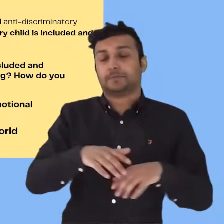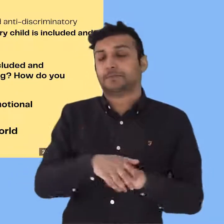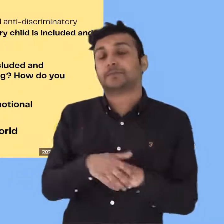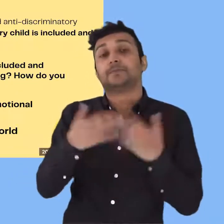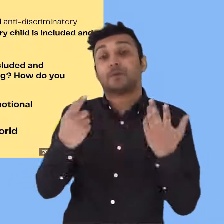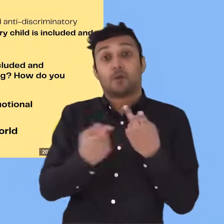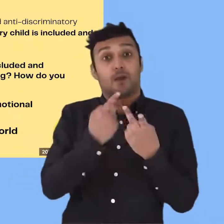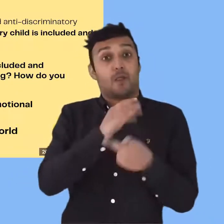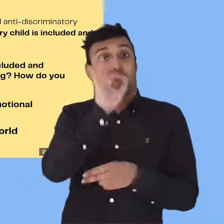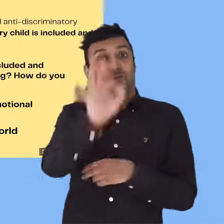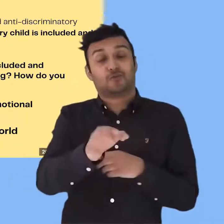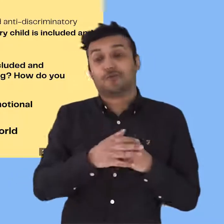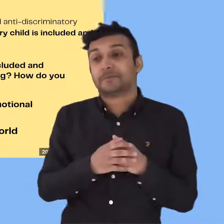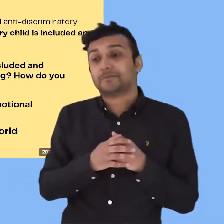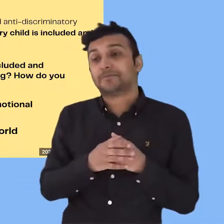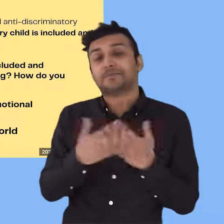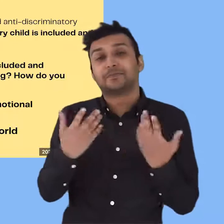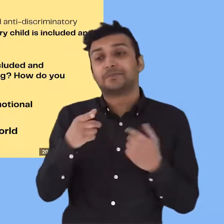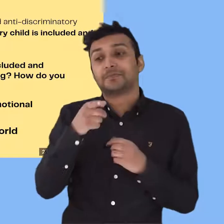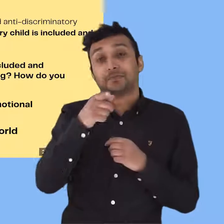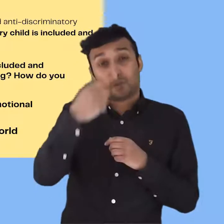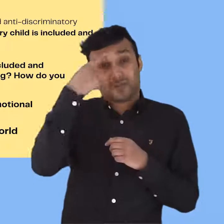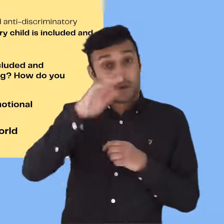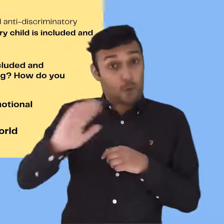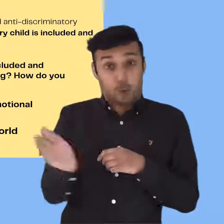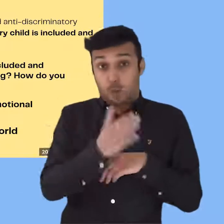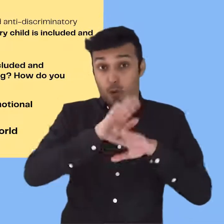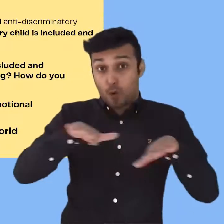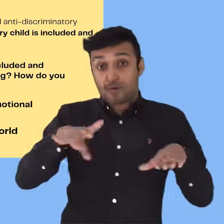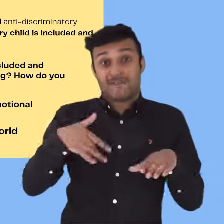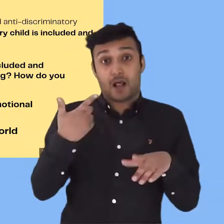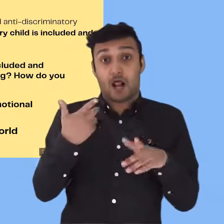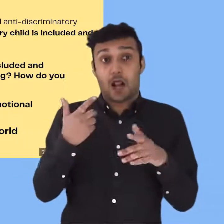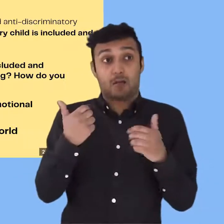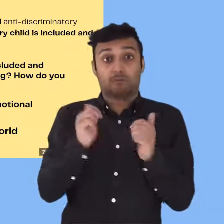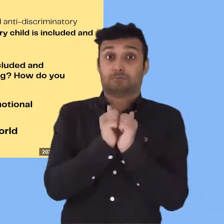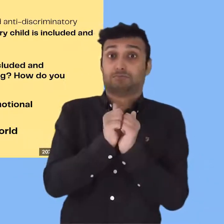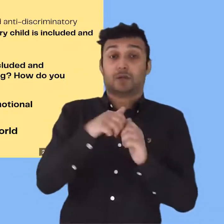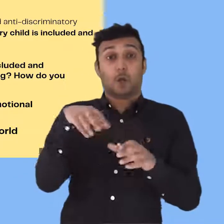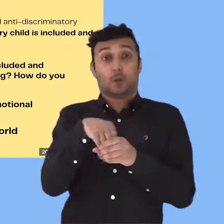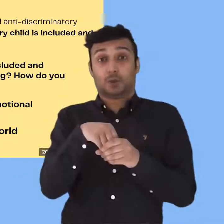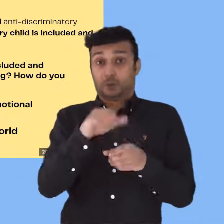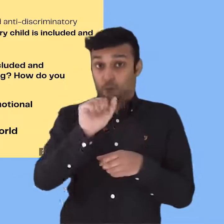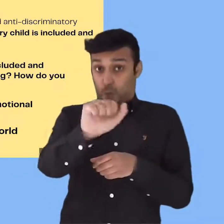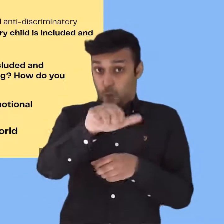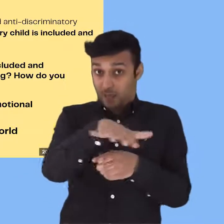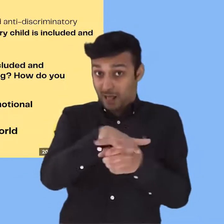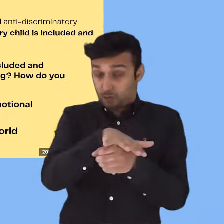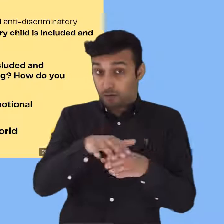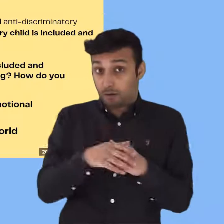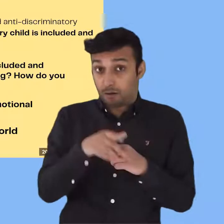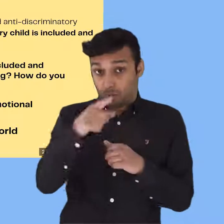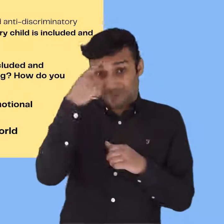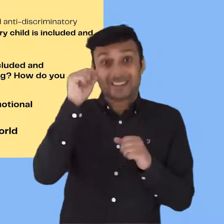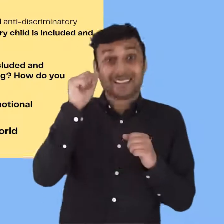So a question for you: does every child feel included and supported in your setting? And how do you